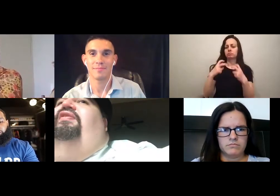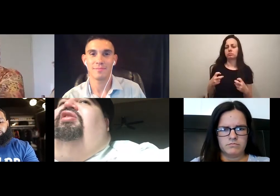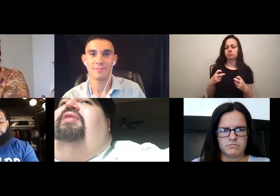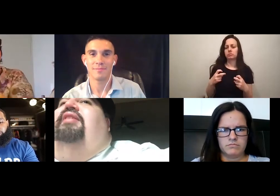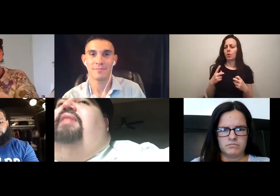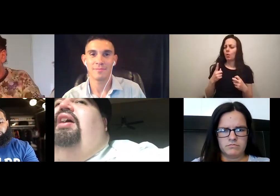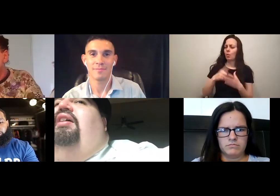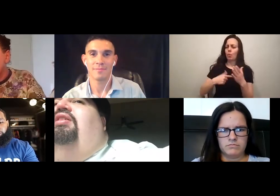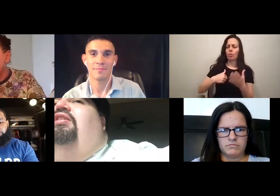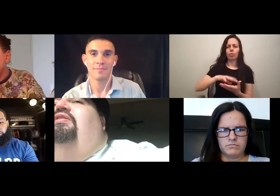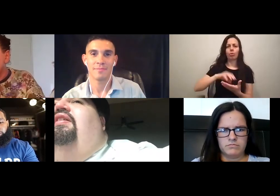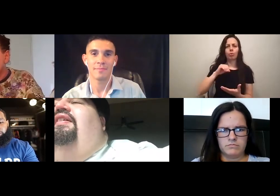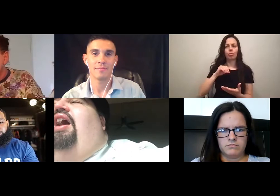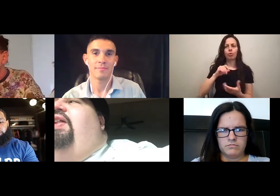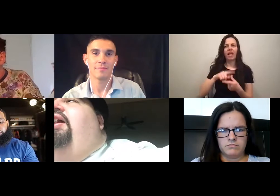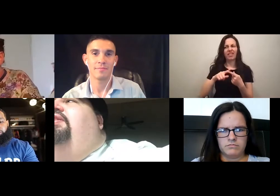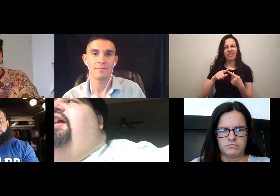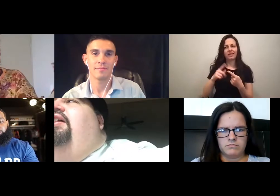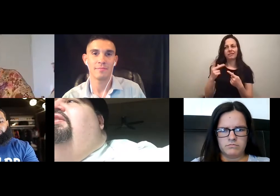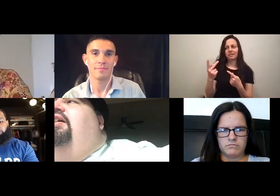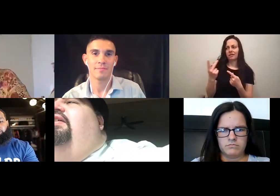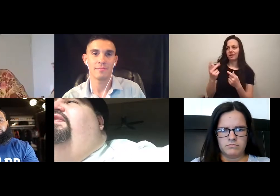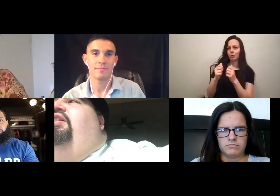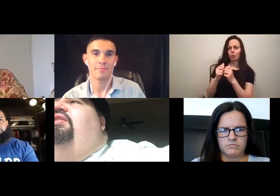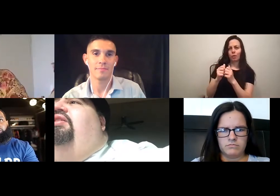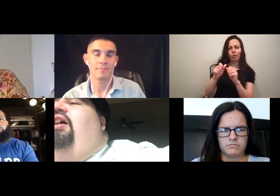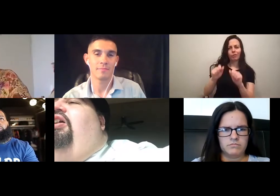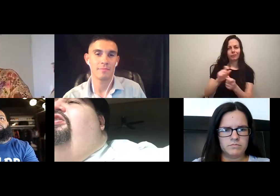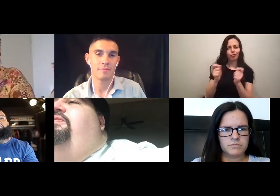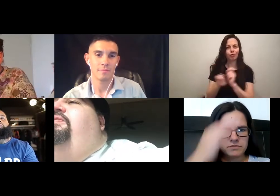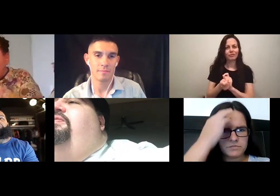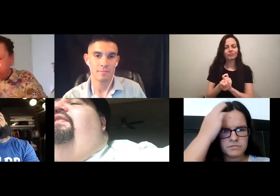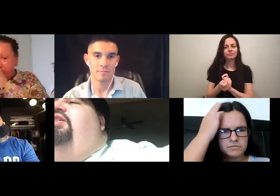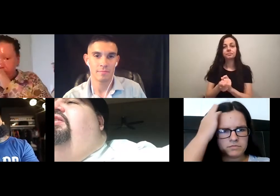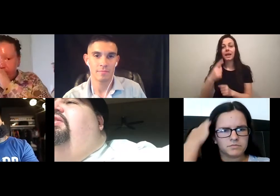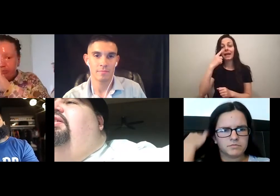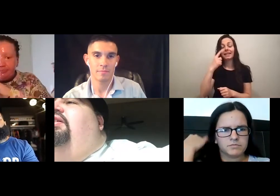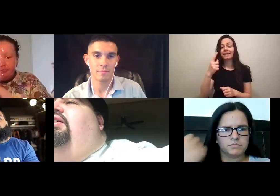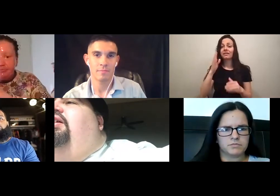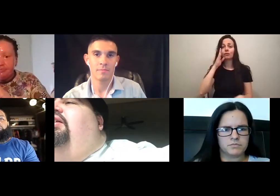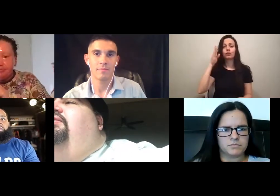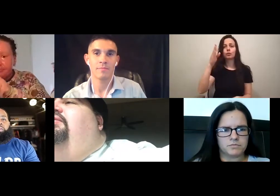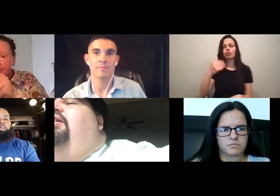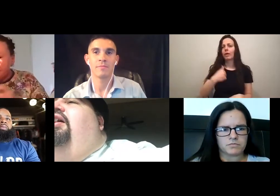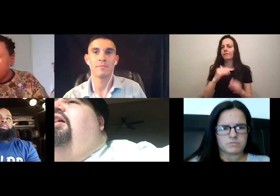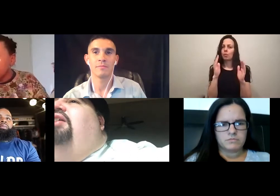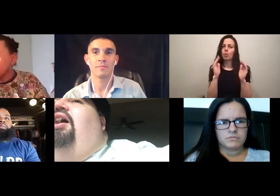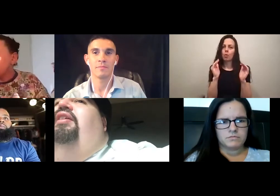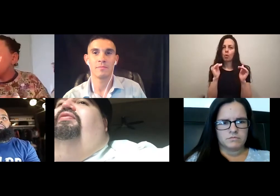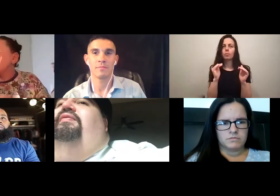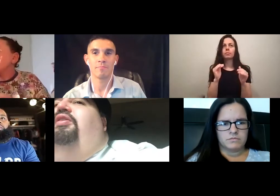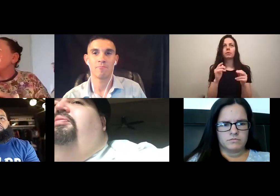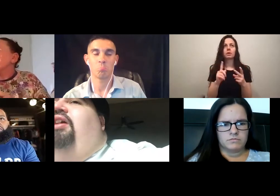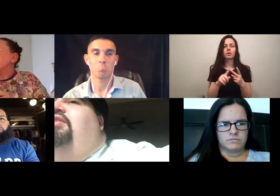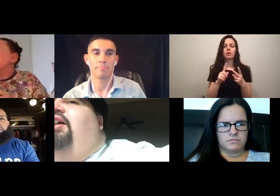a difference we can make. So I think at the end, there's hope, there's a ton